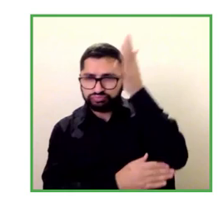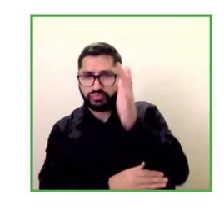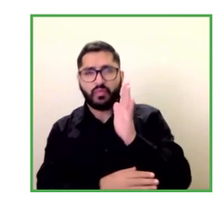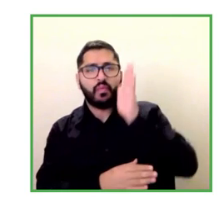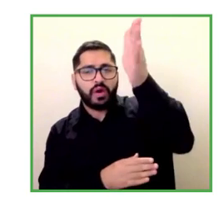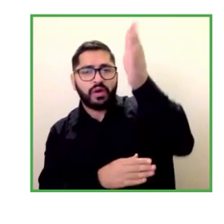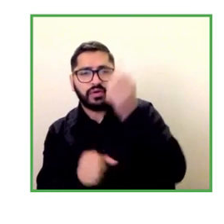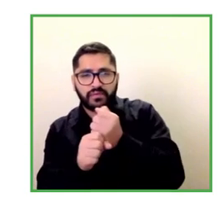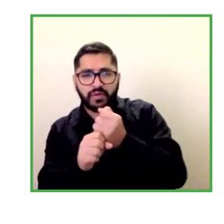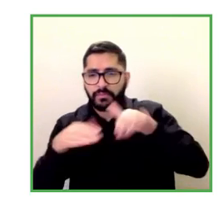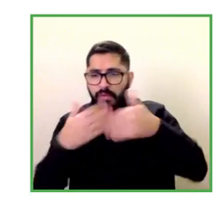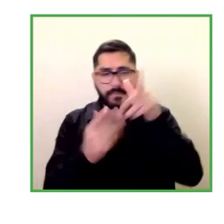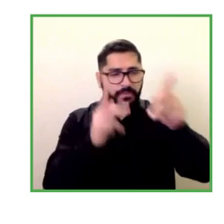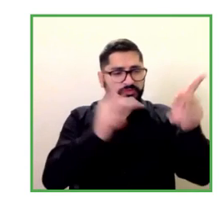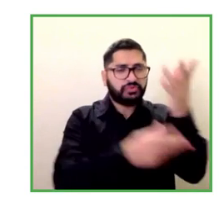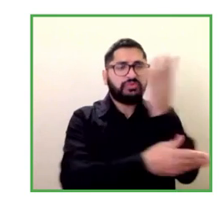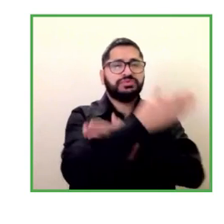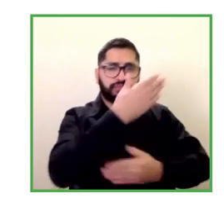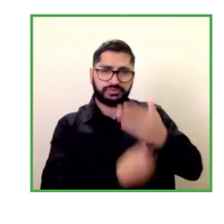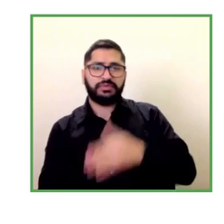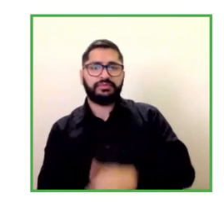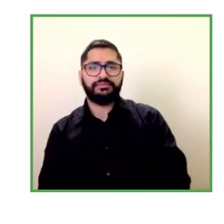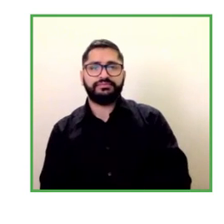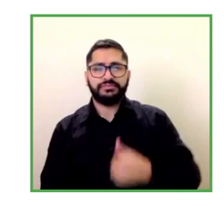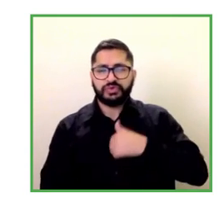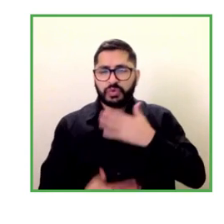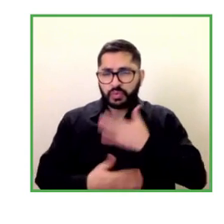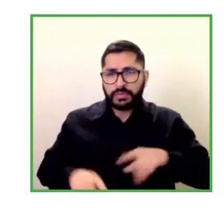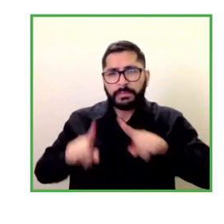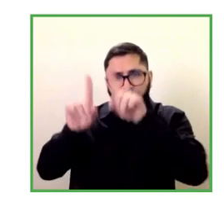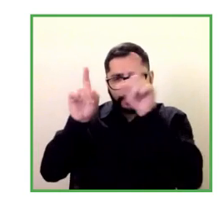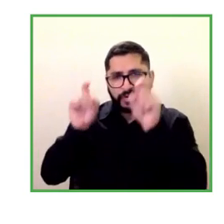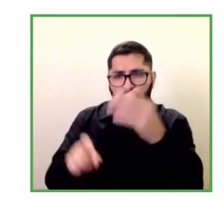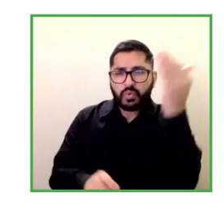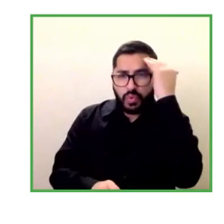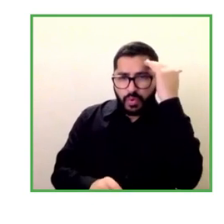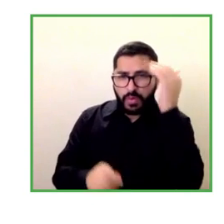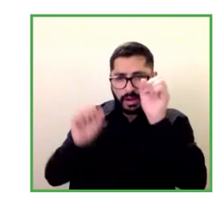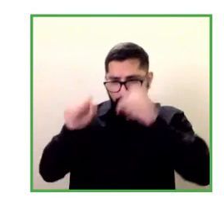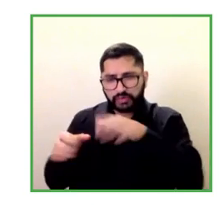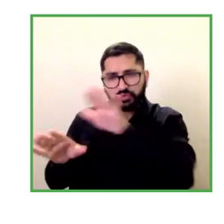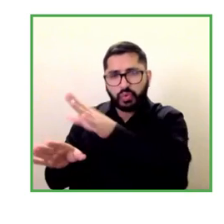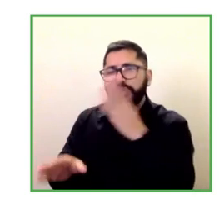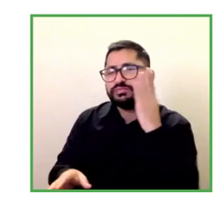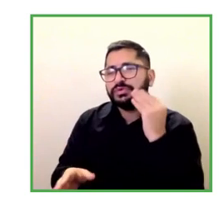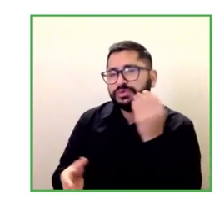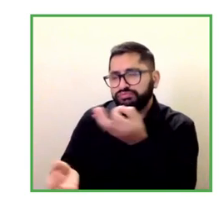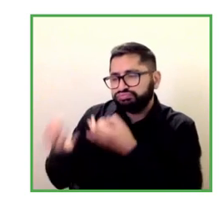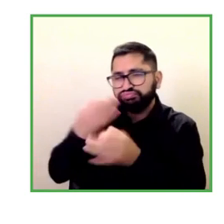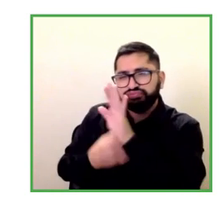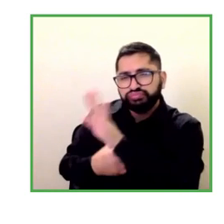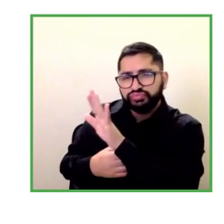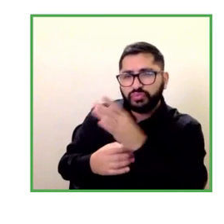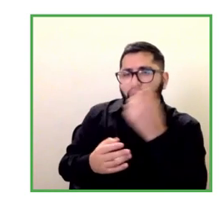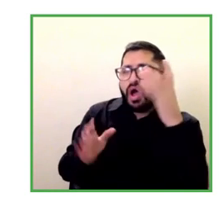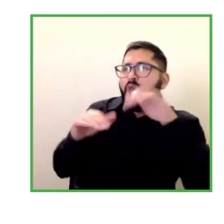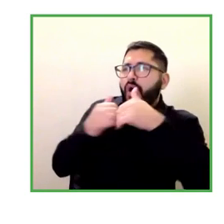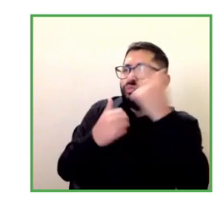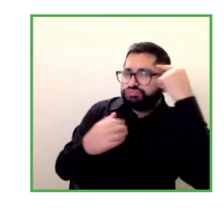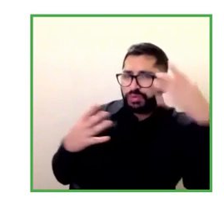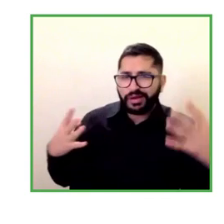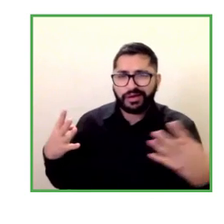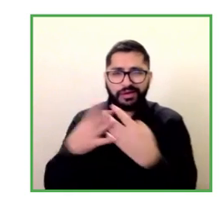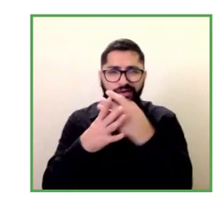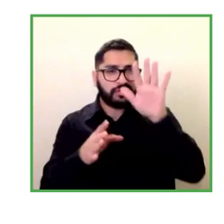us, talk to us a little on how do you believe that the national network of inclusive companies could contribute